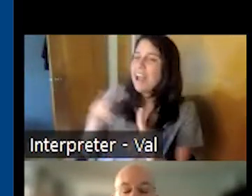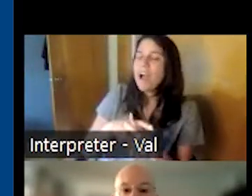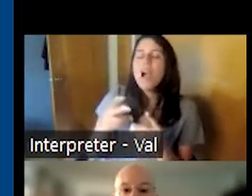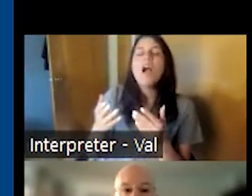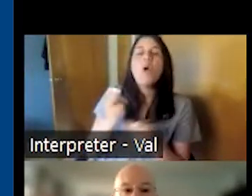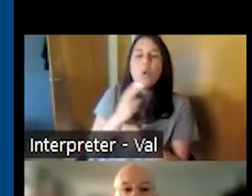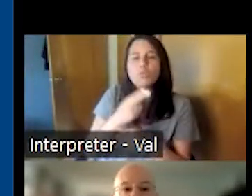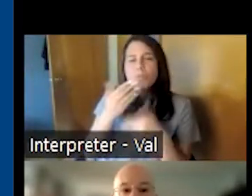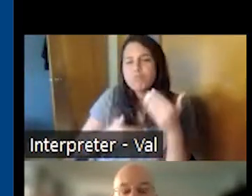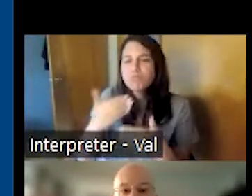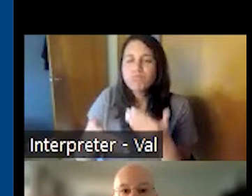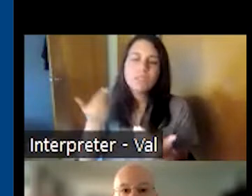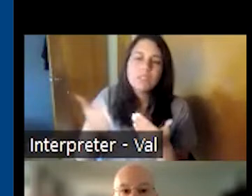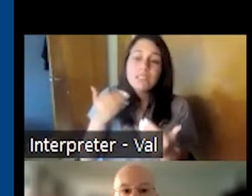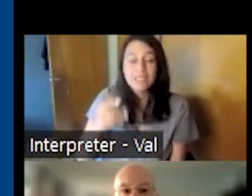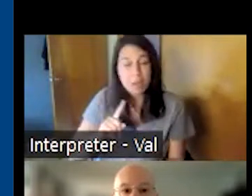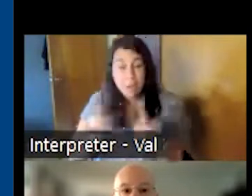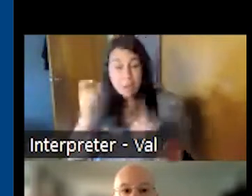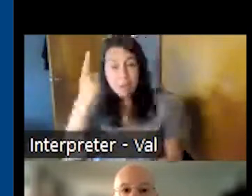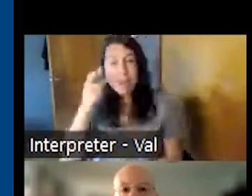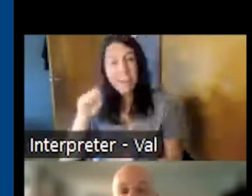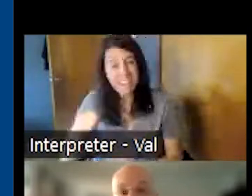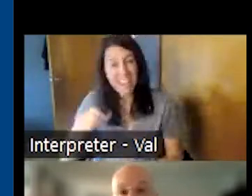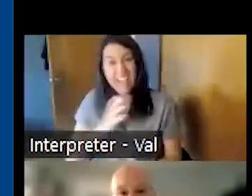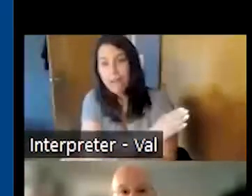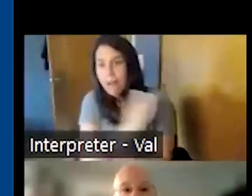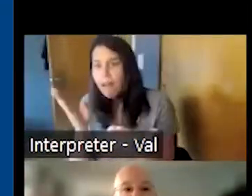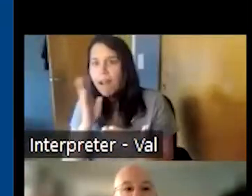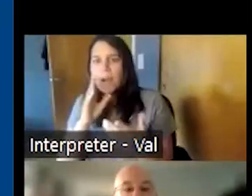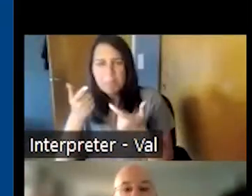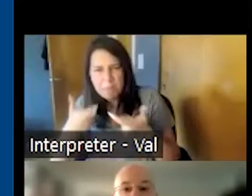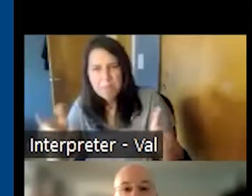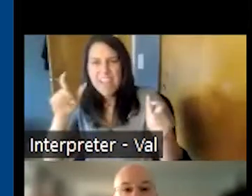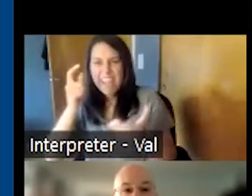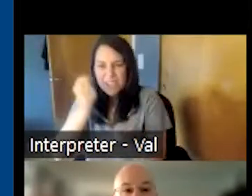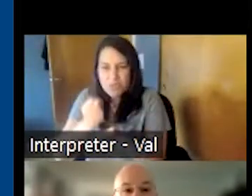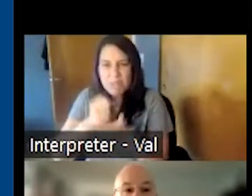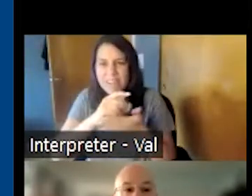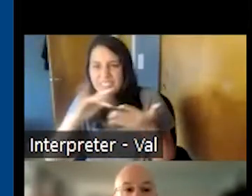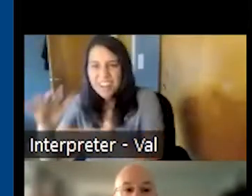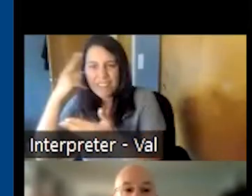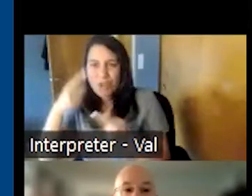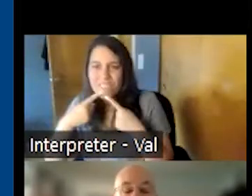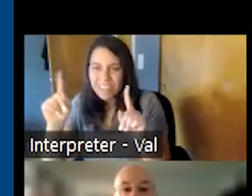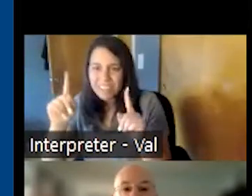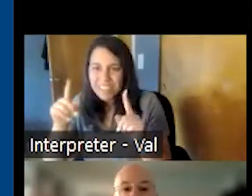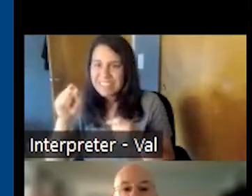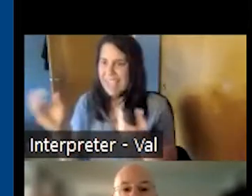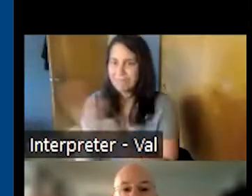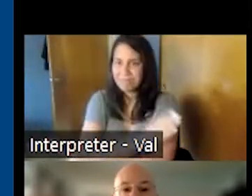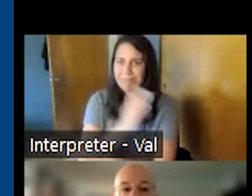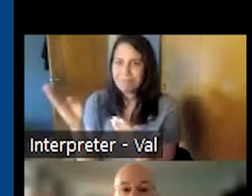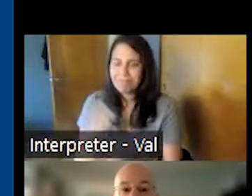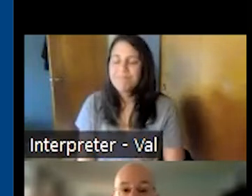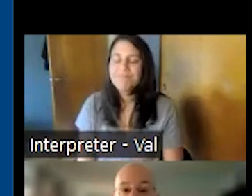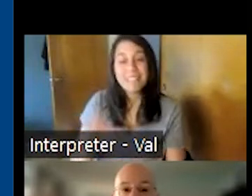time conduct very sophisticated, large-scale treatment studies of their effectiveness. His work really does